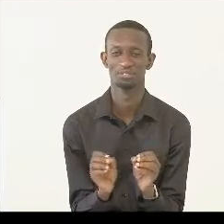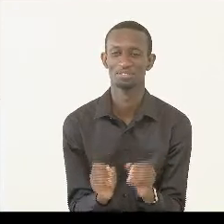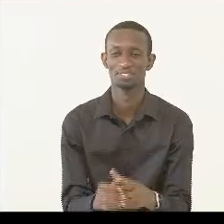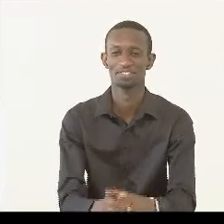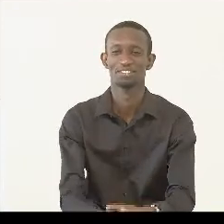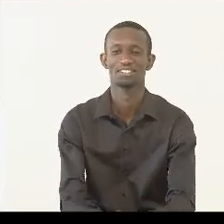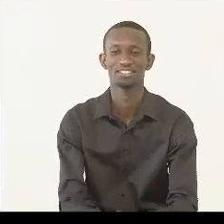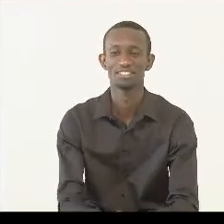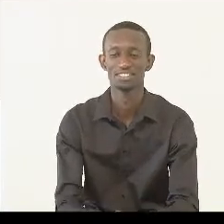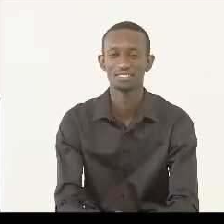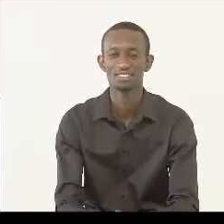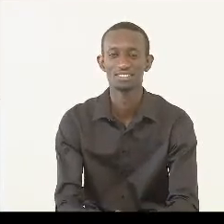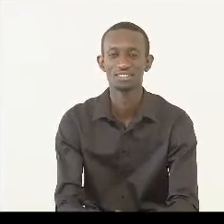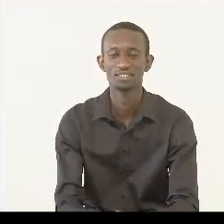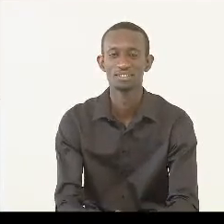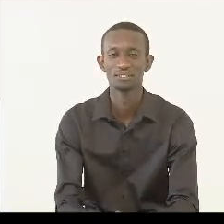So,